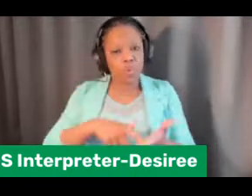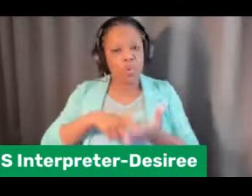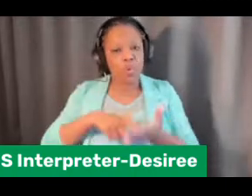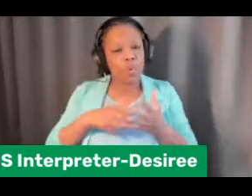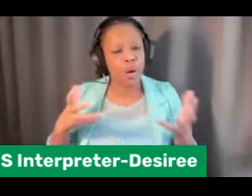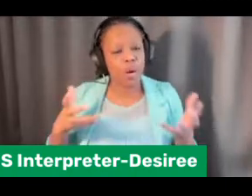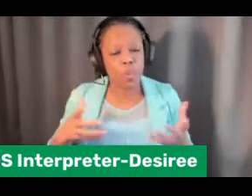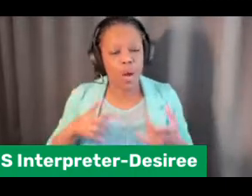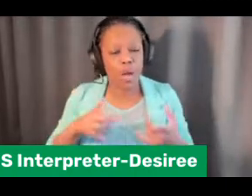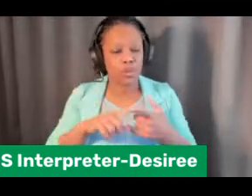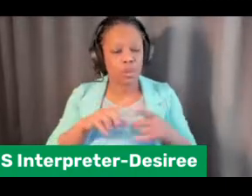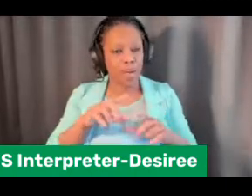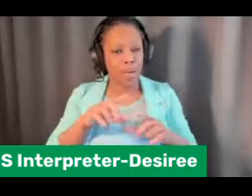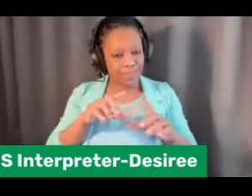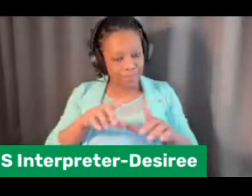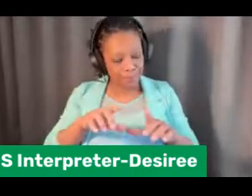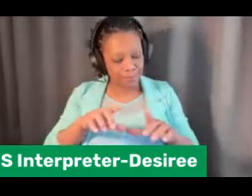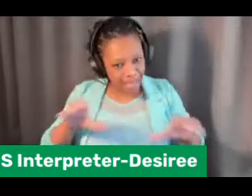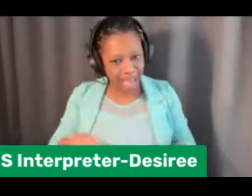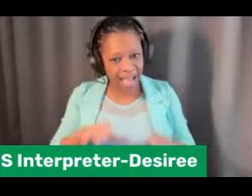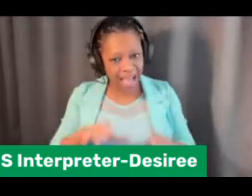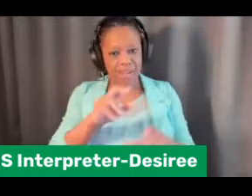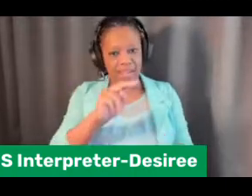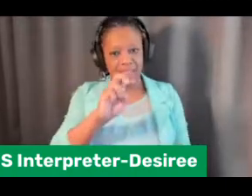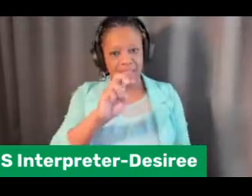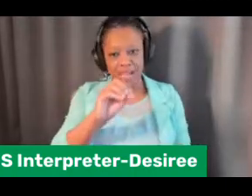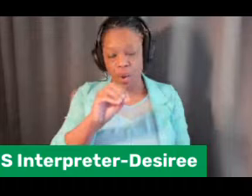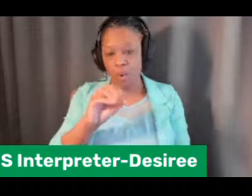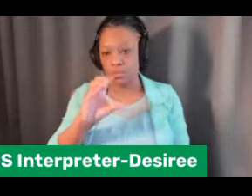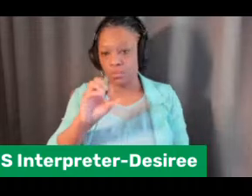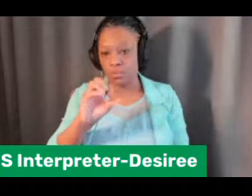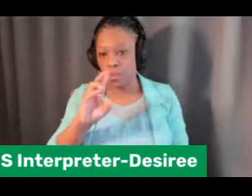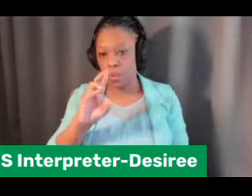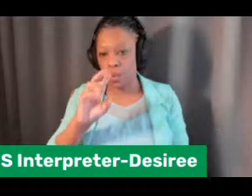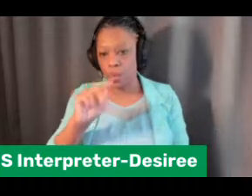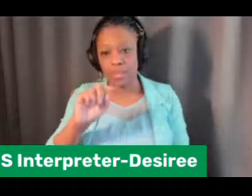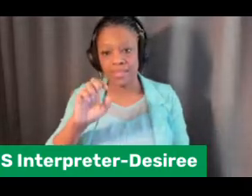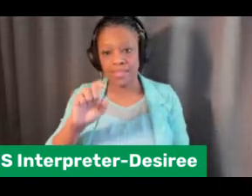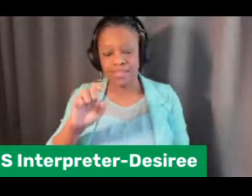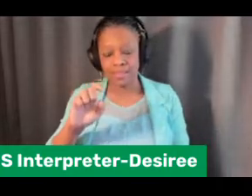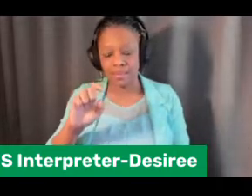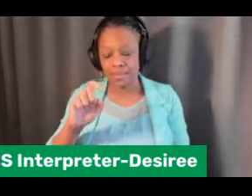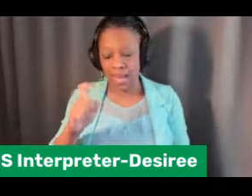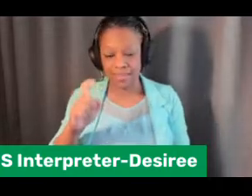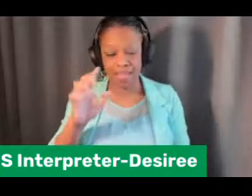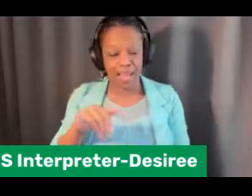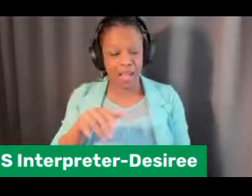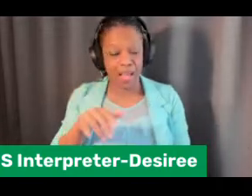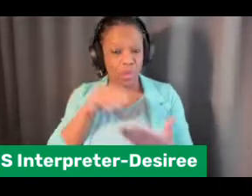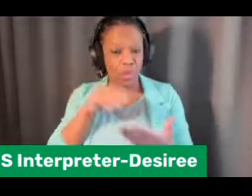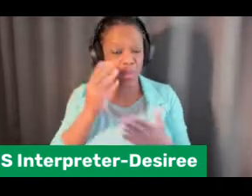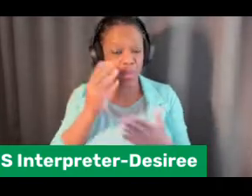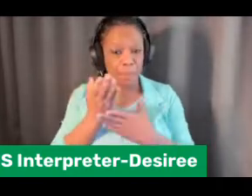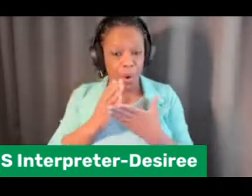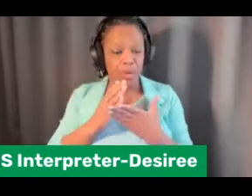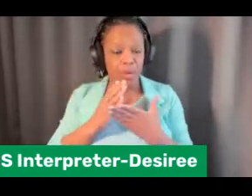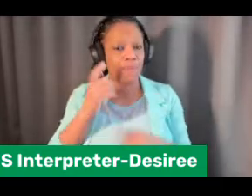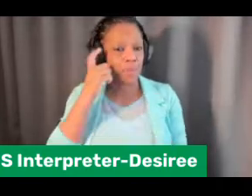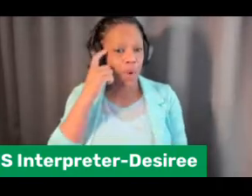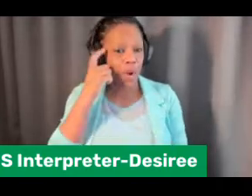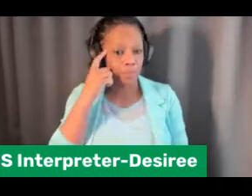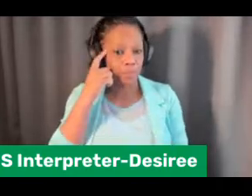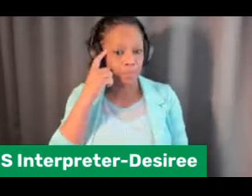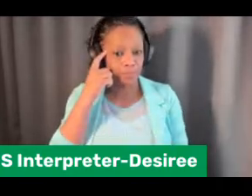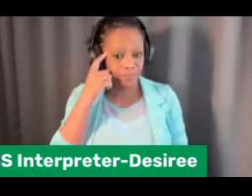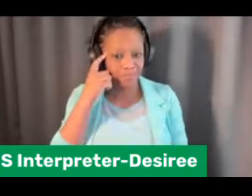the neocortex, the learning part of our brain. And so you look at the slide or you look at my head, doesn't really matter. I promise